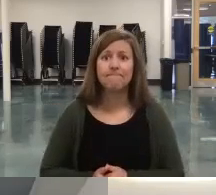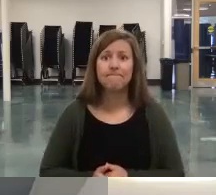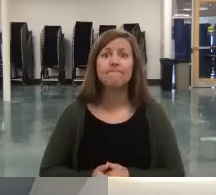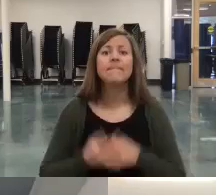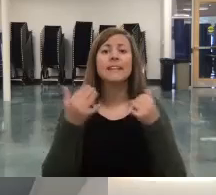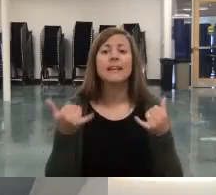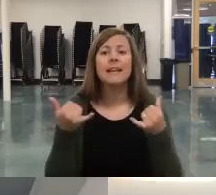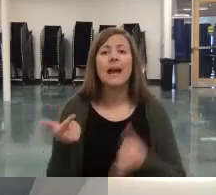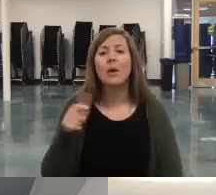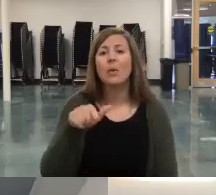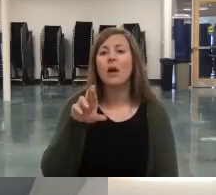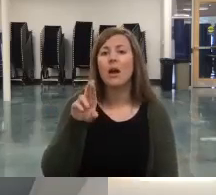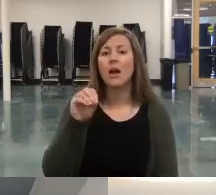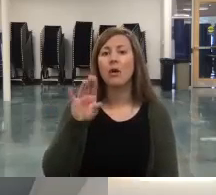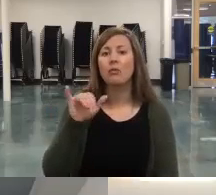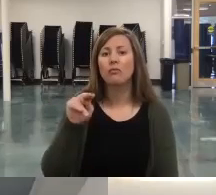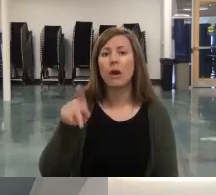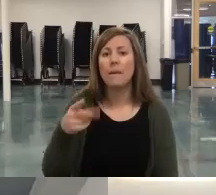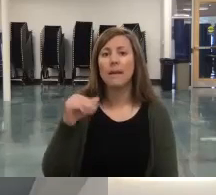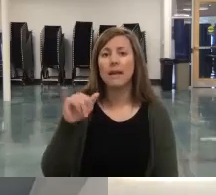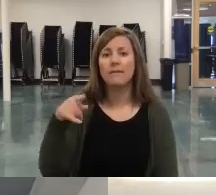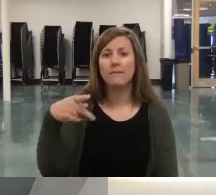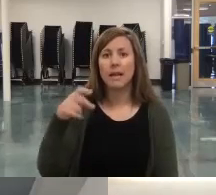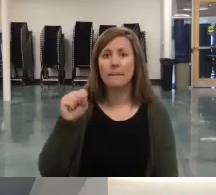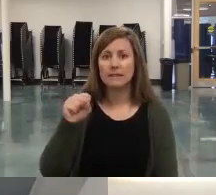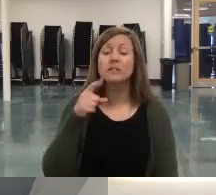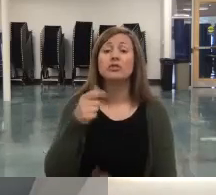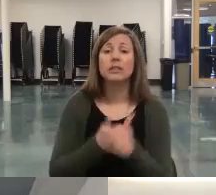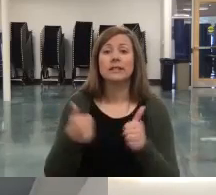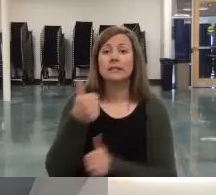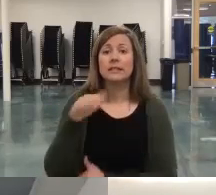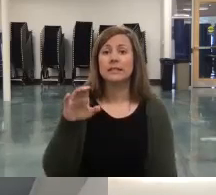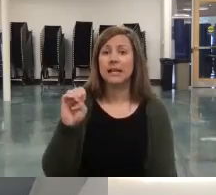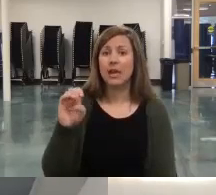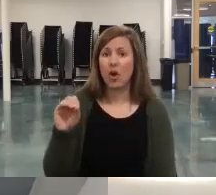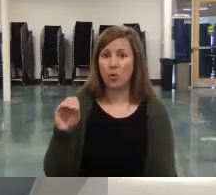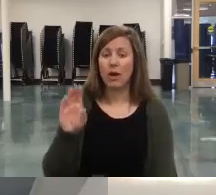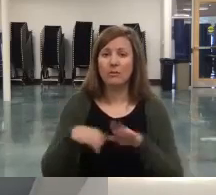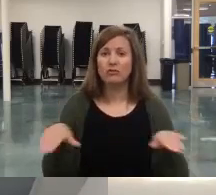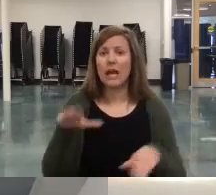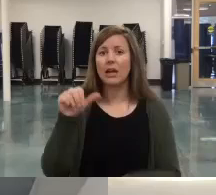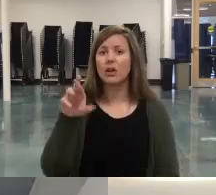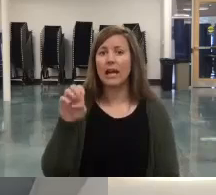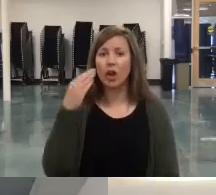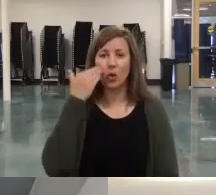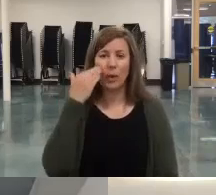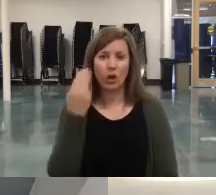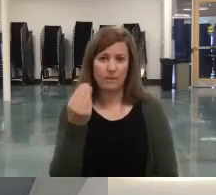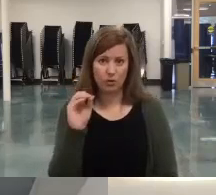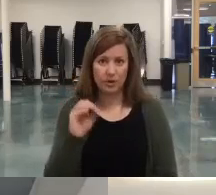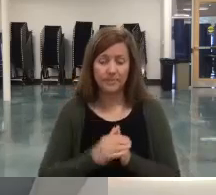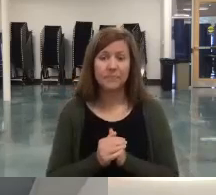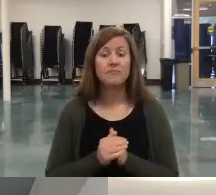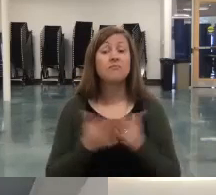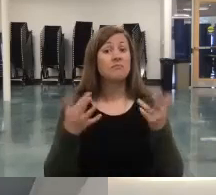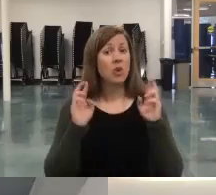turn to Robin Phillips, the CEO of Child Care Aware of Missouri. Robin, welcome and thanks for joining us. And we're hoping to learn a little bit